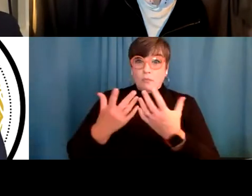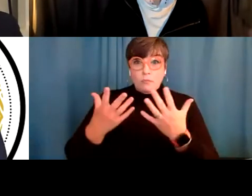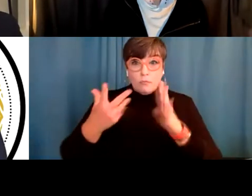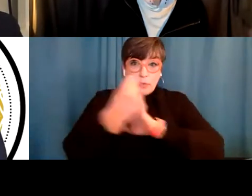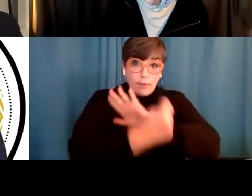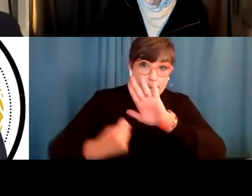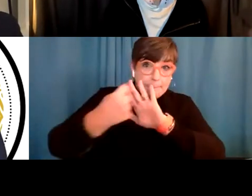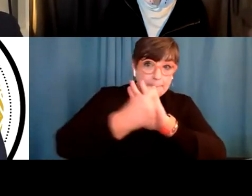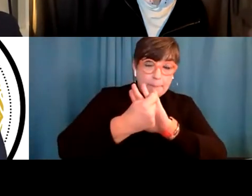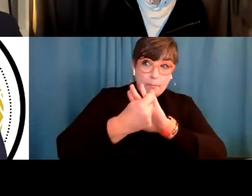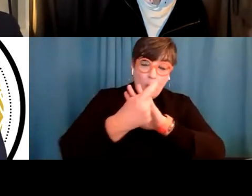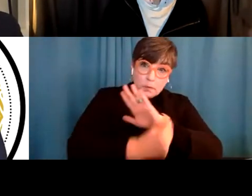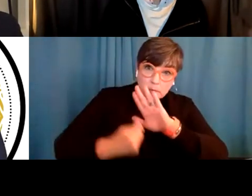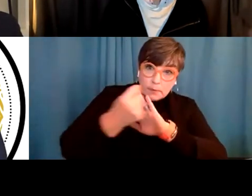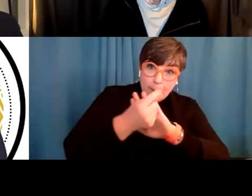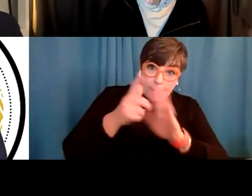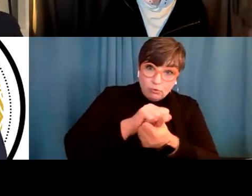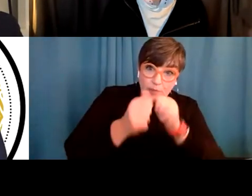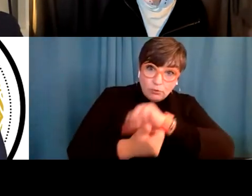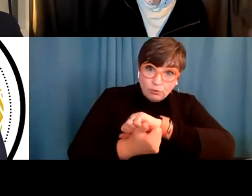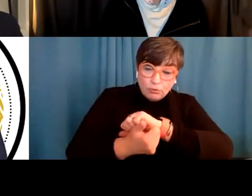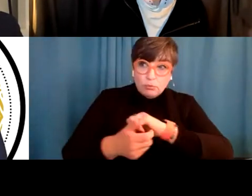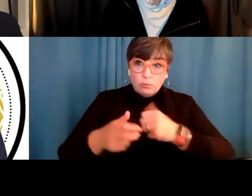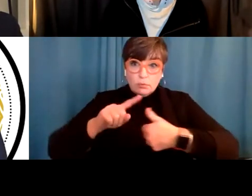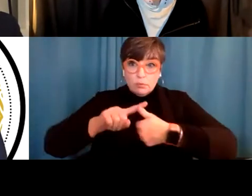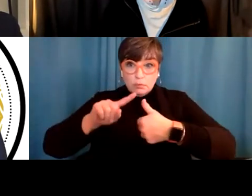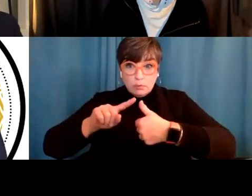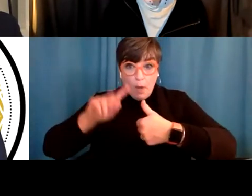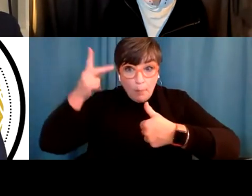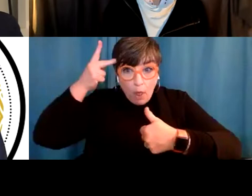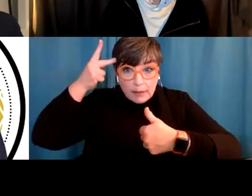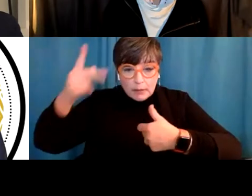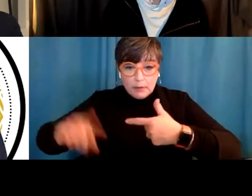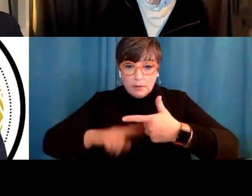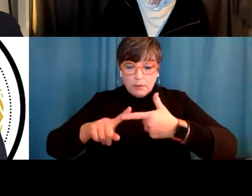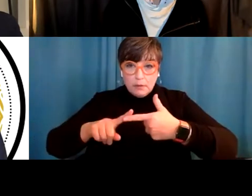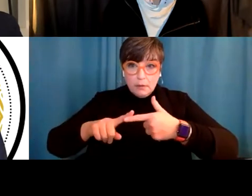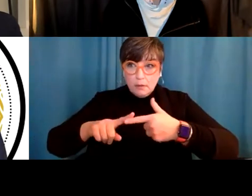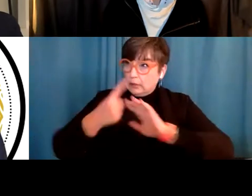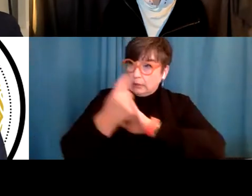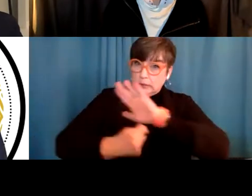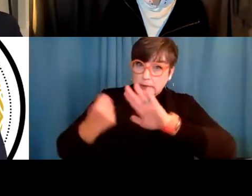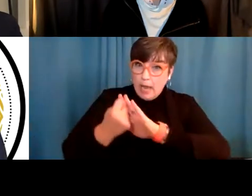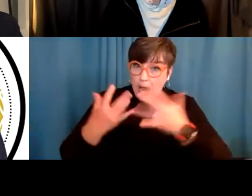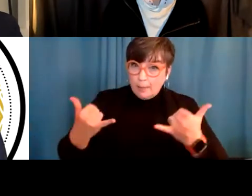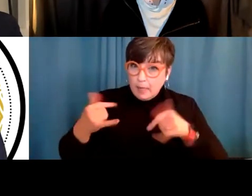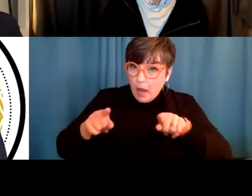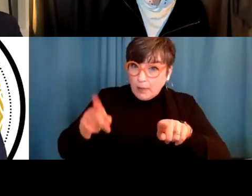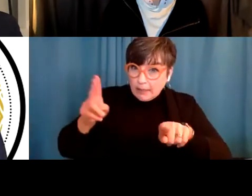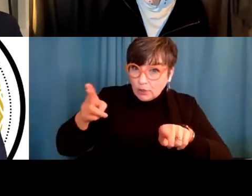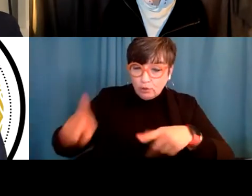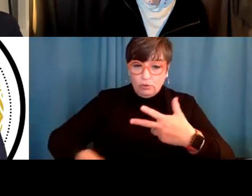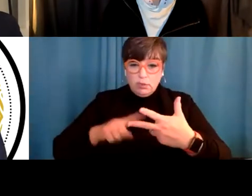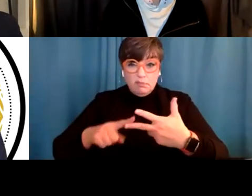turning points and political will, but also activism. And as I talk about mm-hmm. hurt and pain, that, you know, people, you